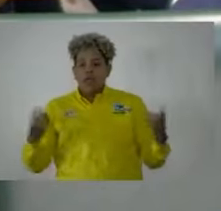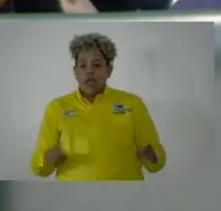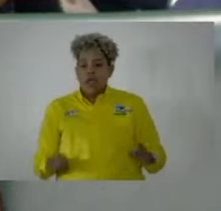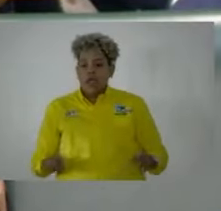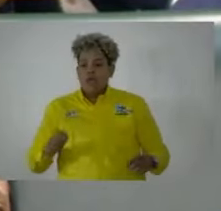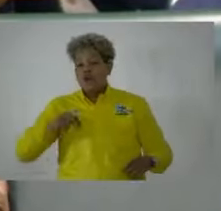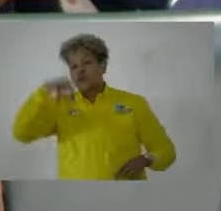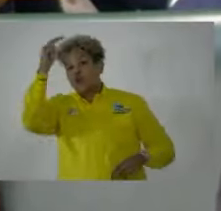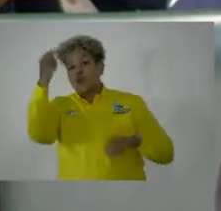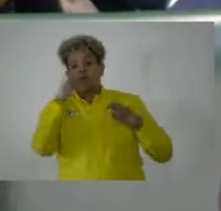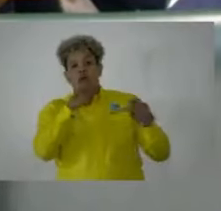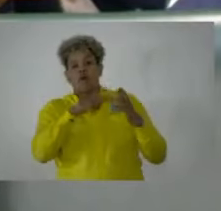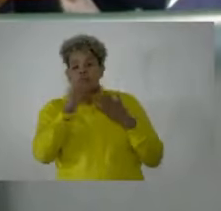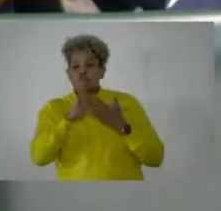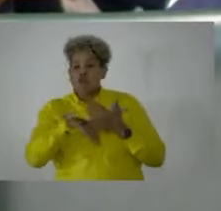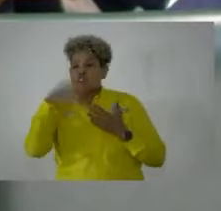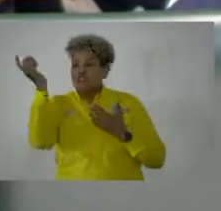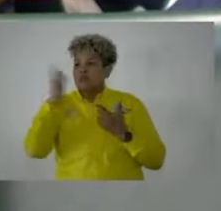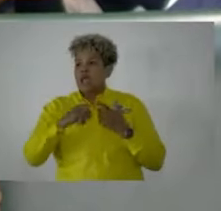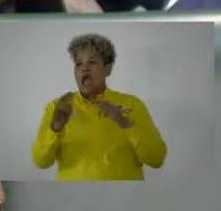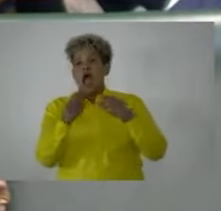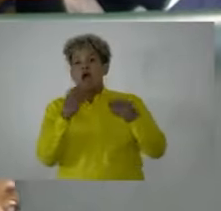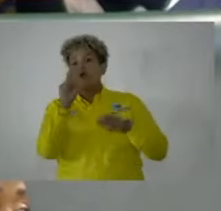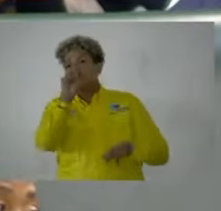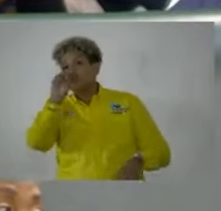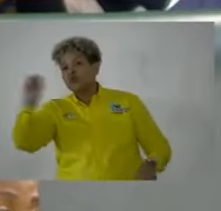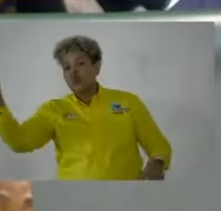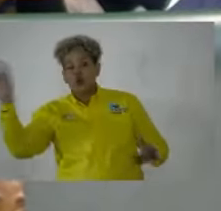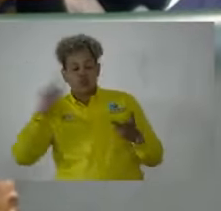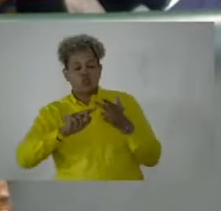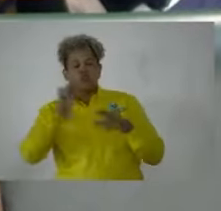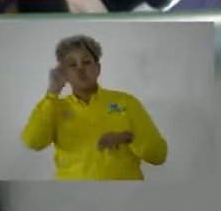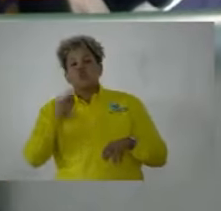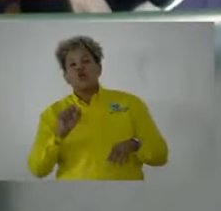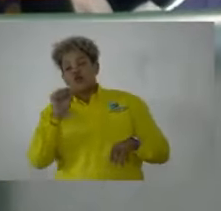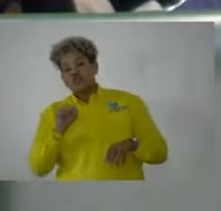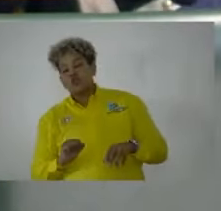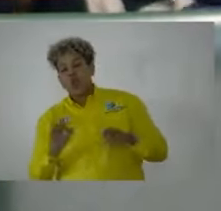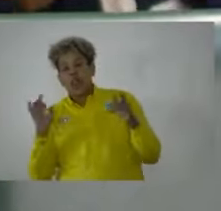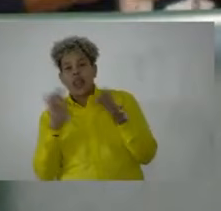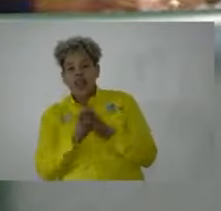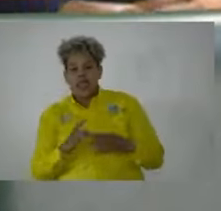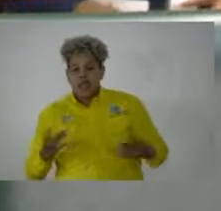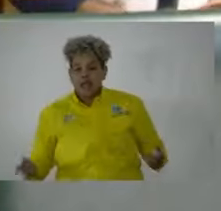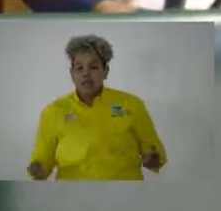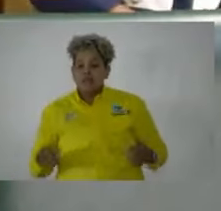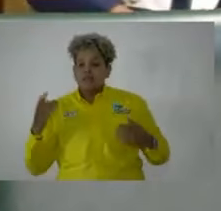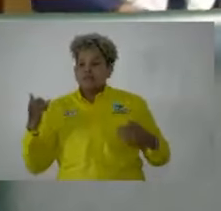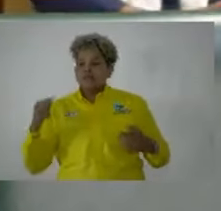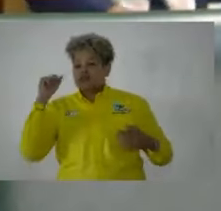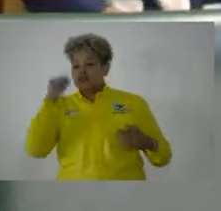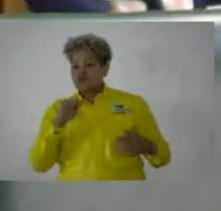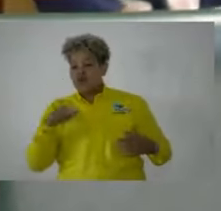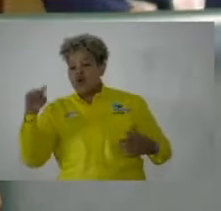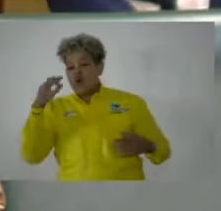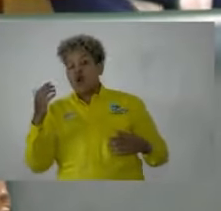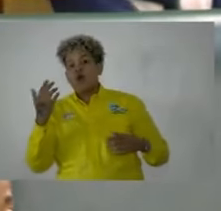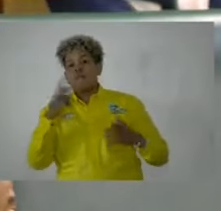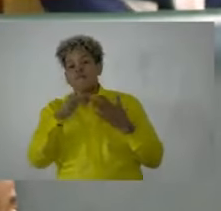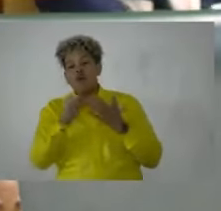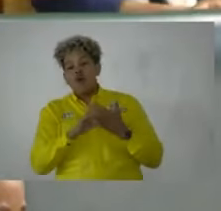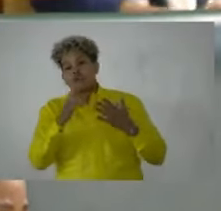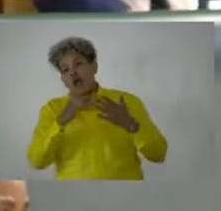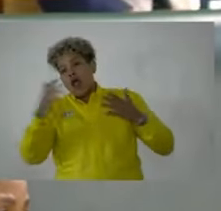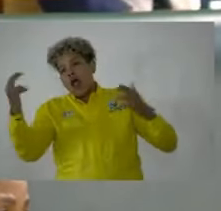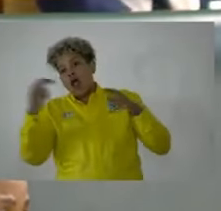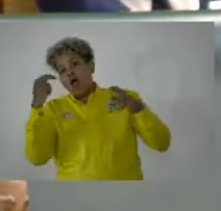North Coast Highway Project, yes. Highway 2000, the North-South Link, yes. And Southern Coastal Project, and so